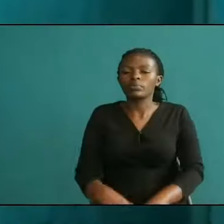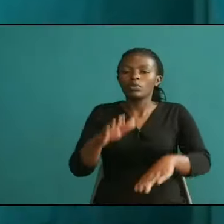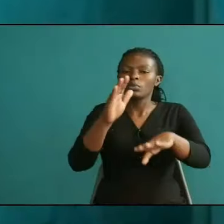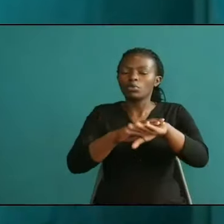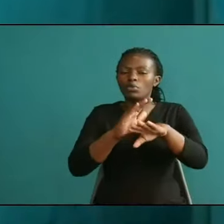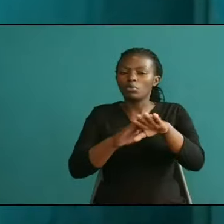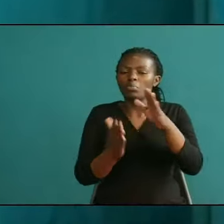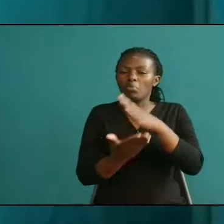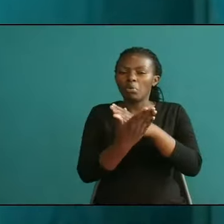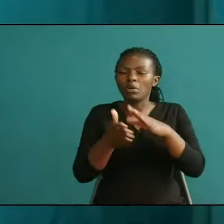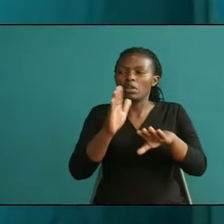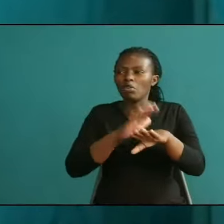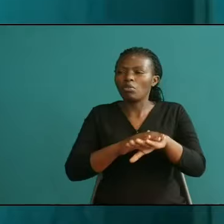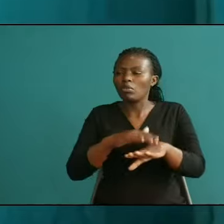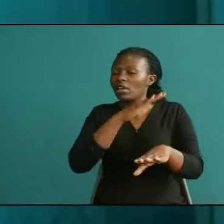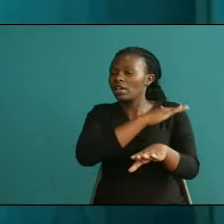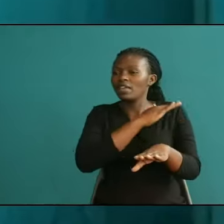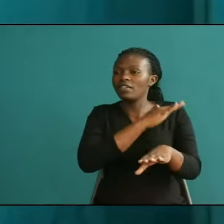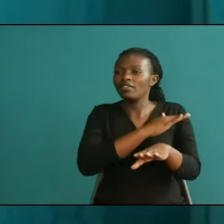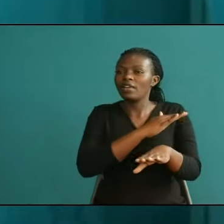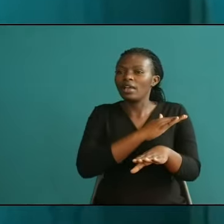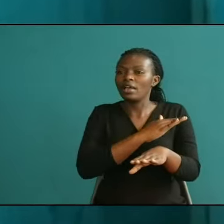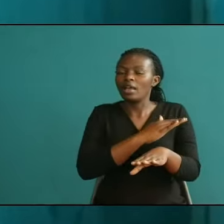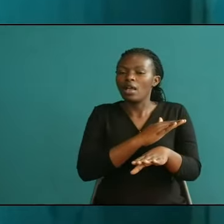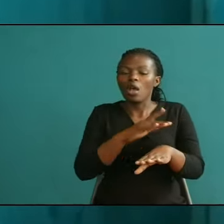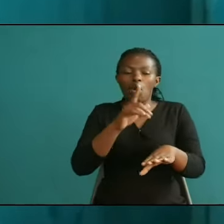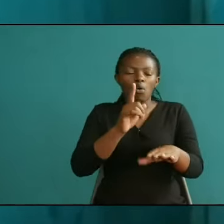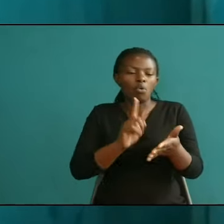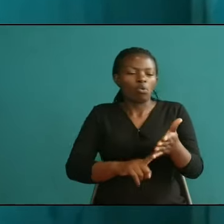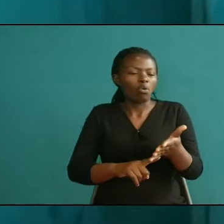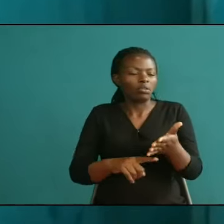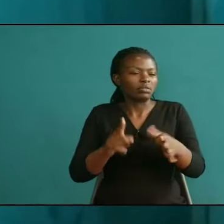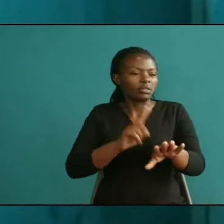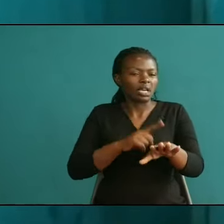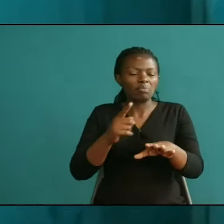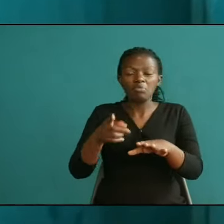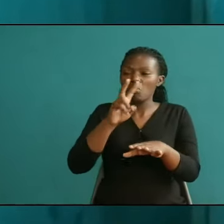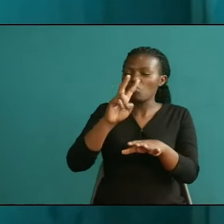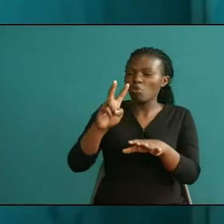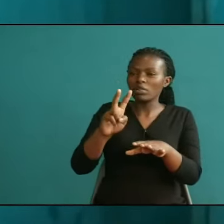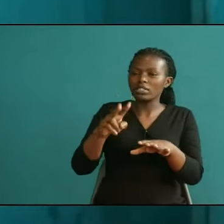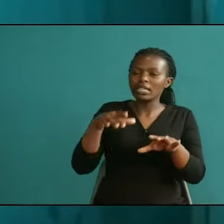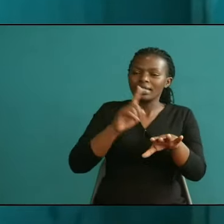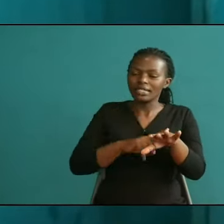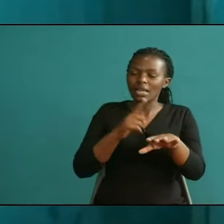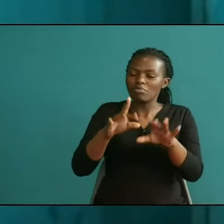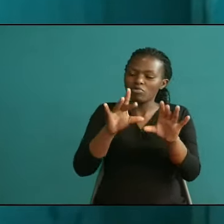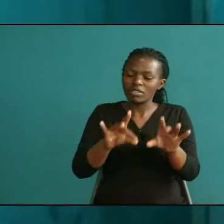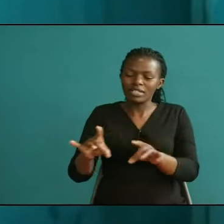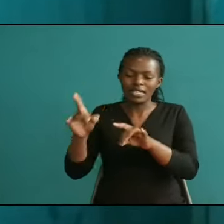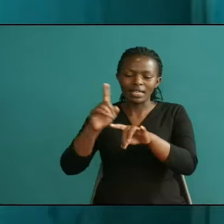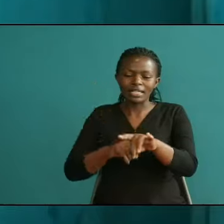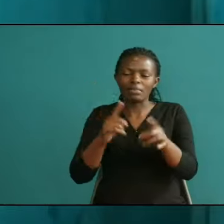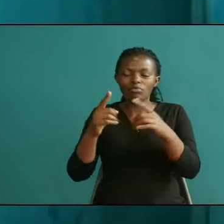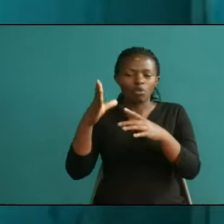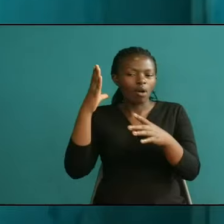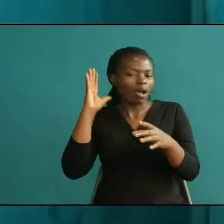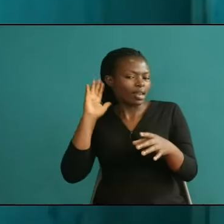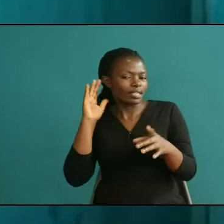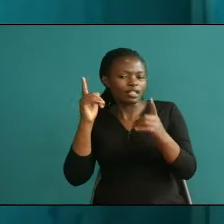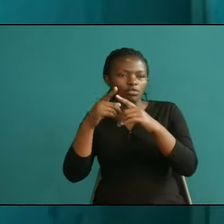good morning, good afternoon, good evening, at whatever time and wherever you are, even as you take time to listen to